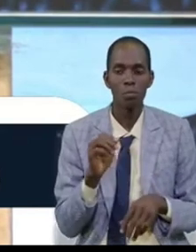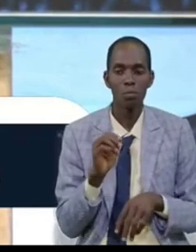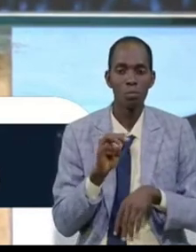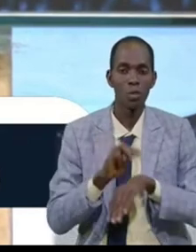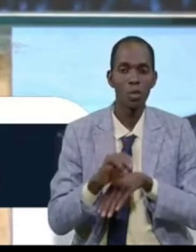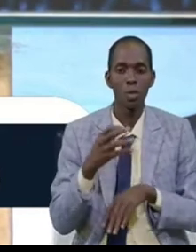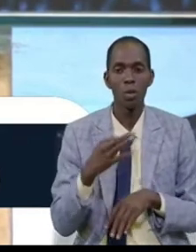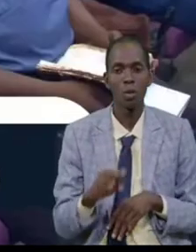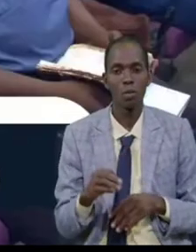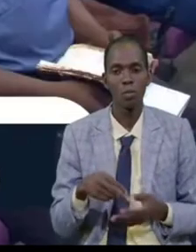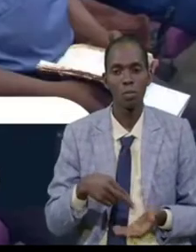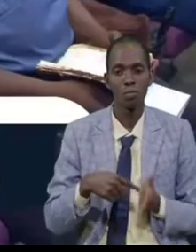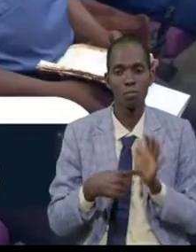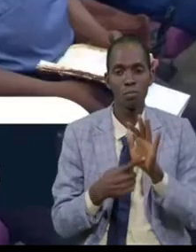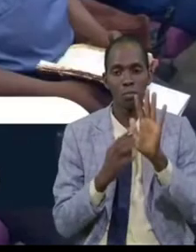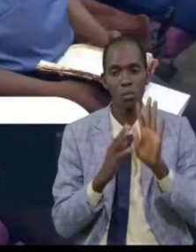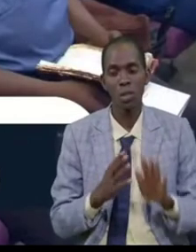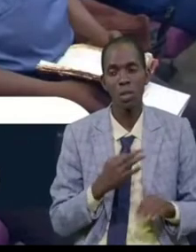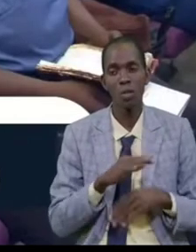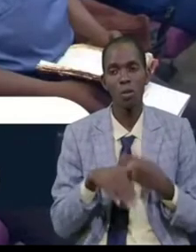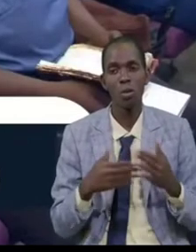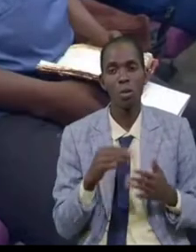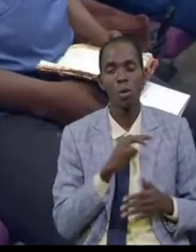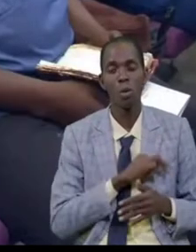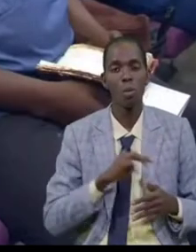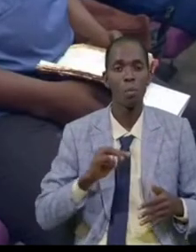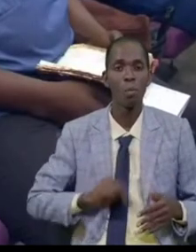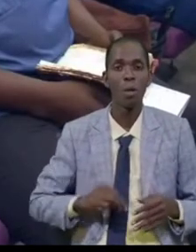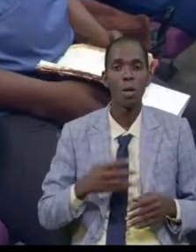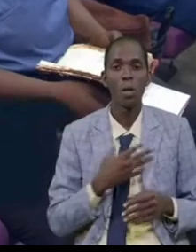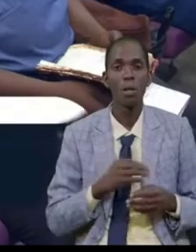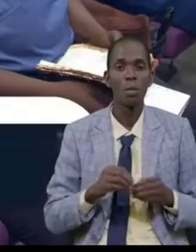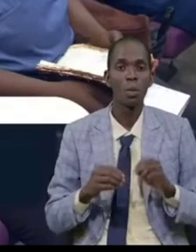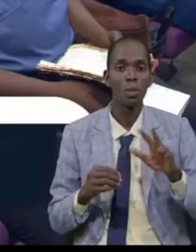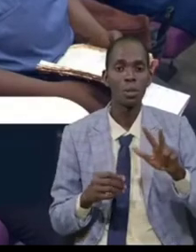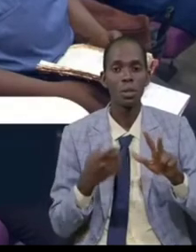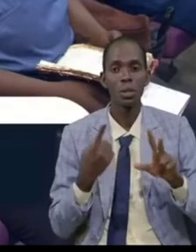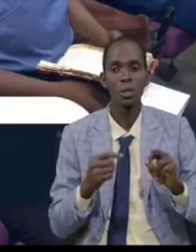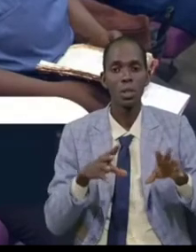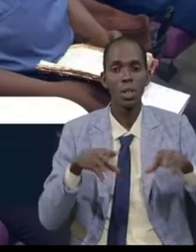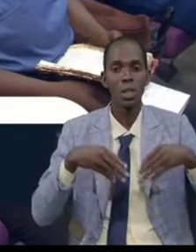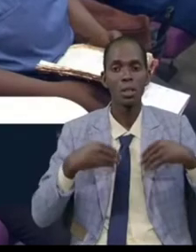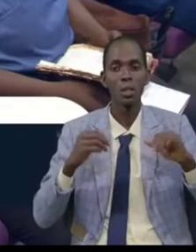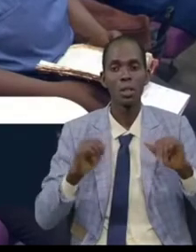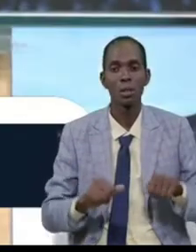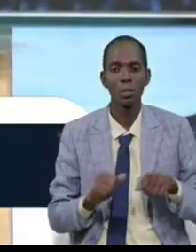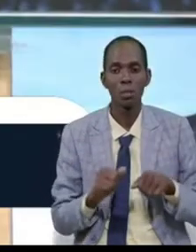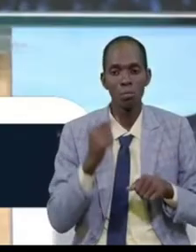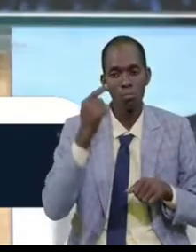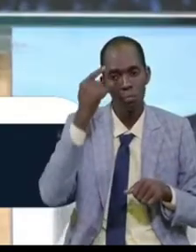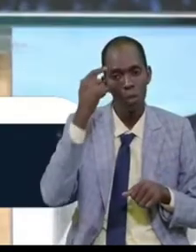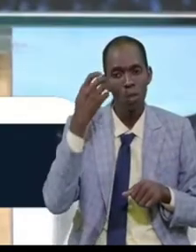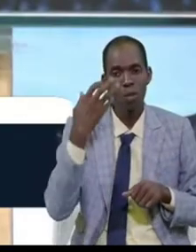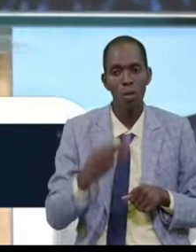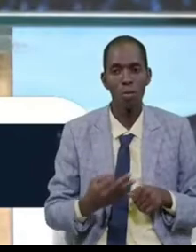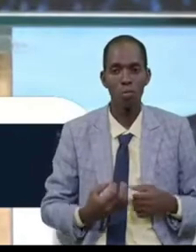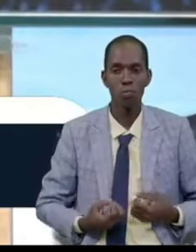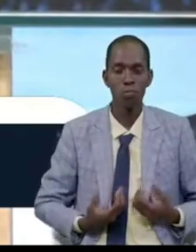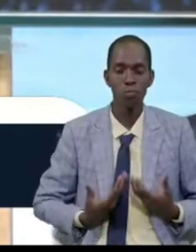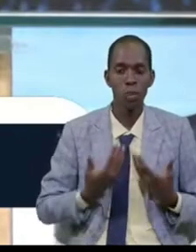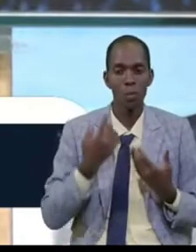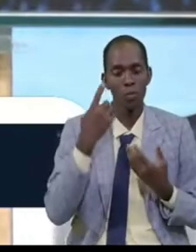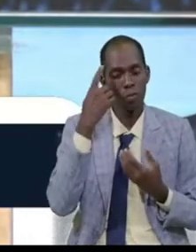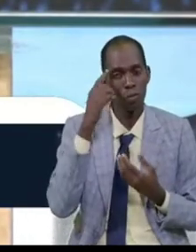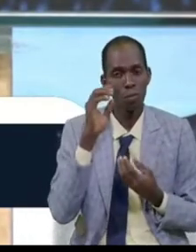members. Number three, the acceptable motive of aspiring for more. Let's look at